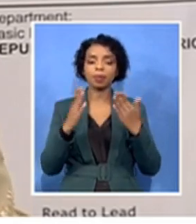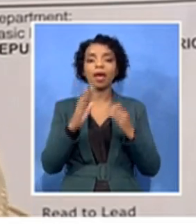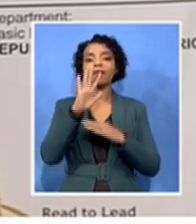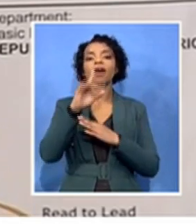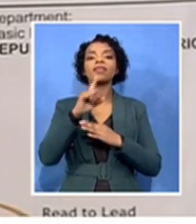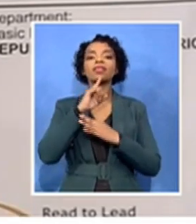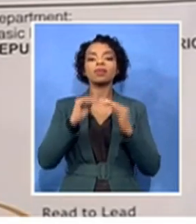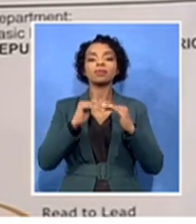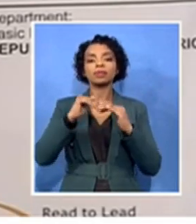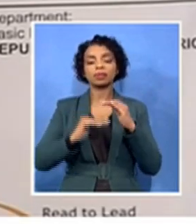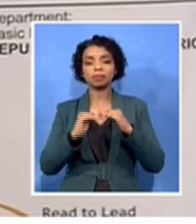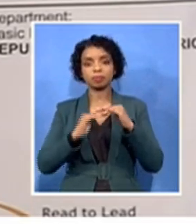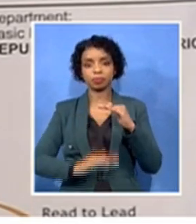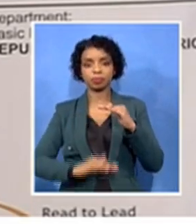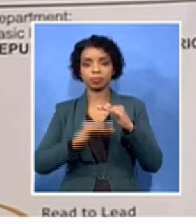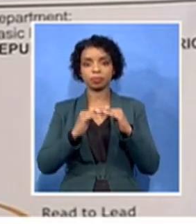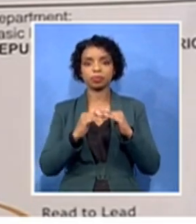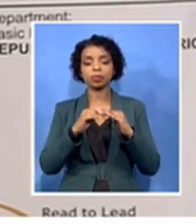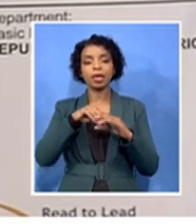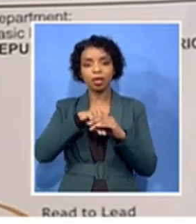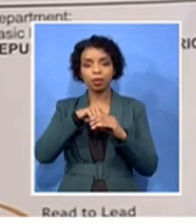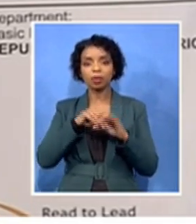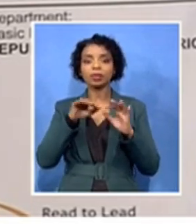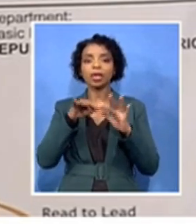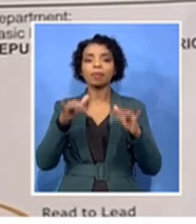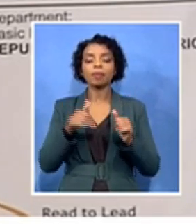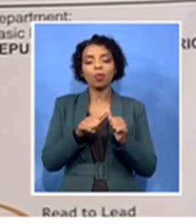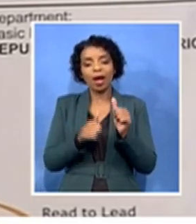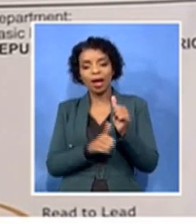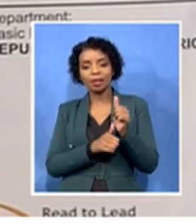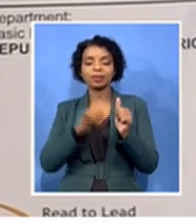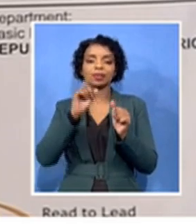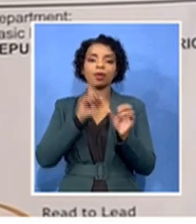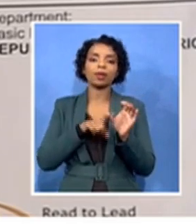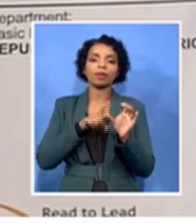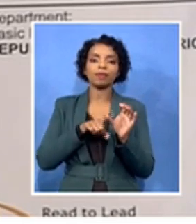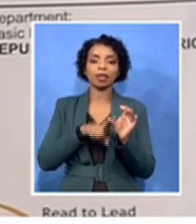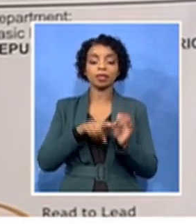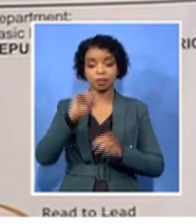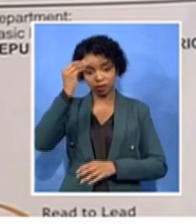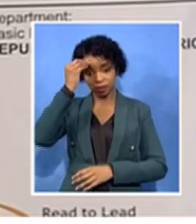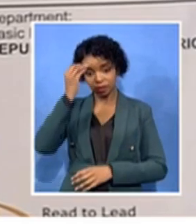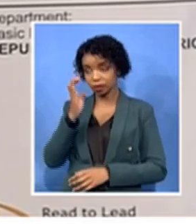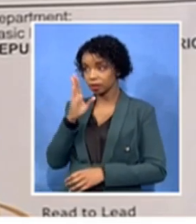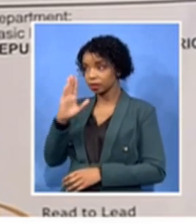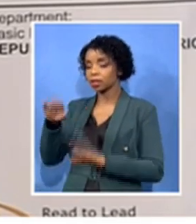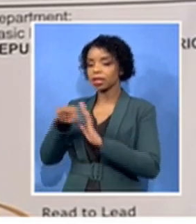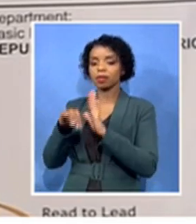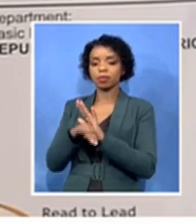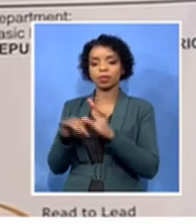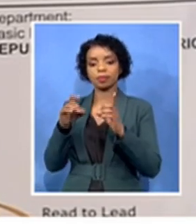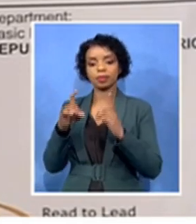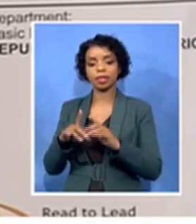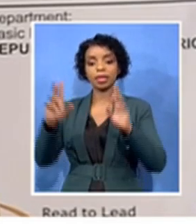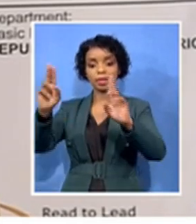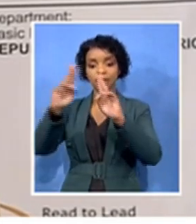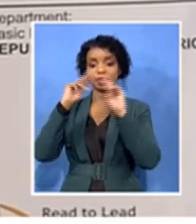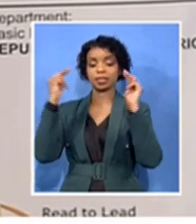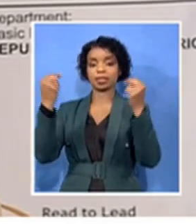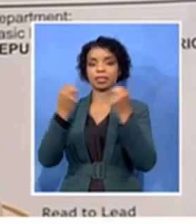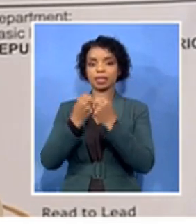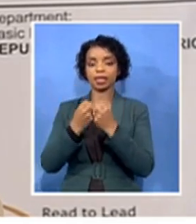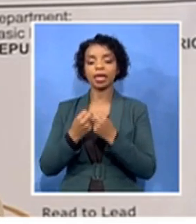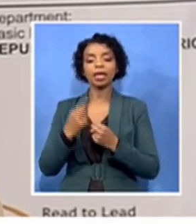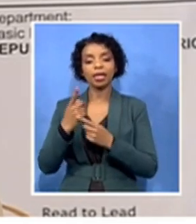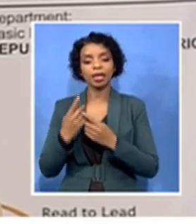cohort. Interestingly, program director, nationally, the supply of newly qualified teachers has